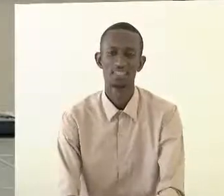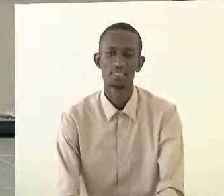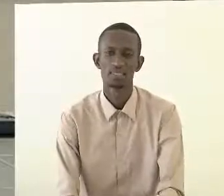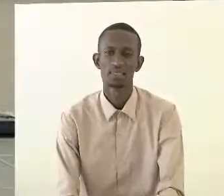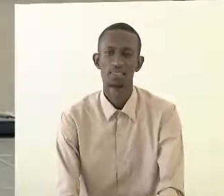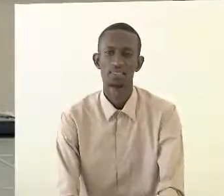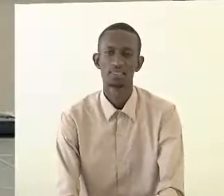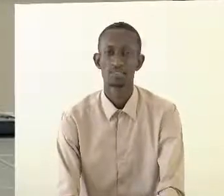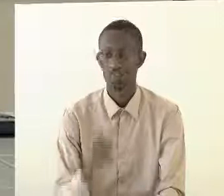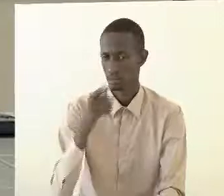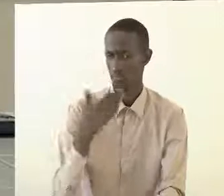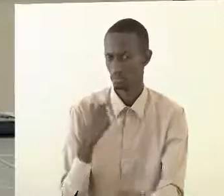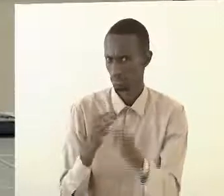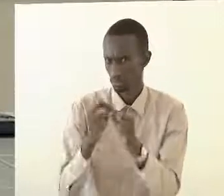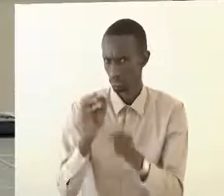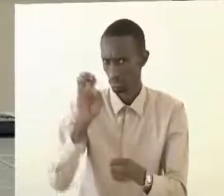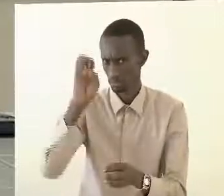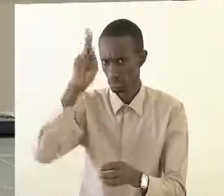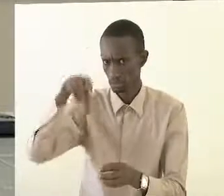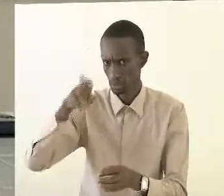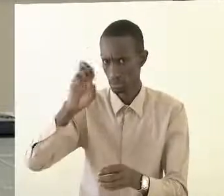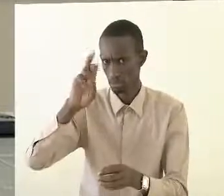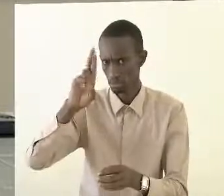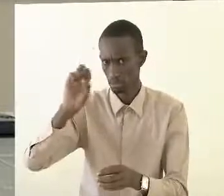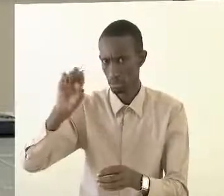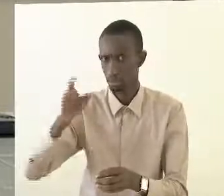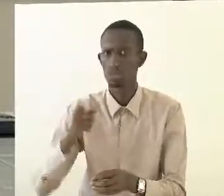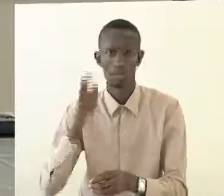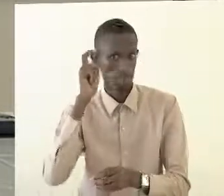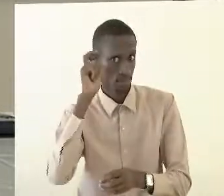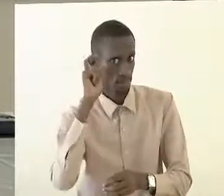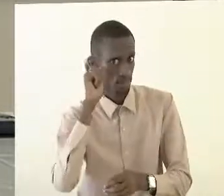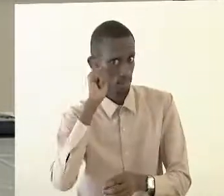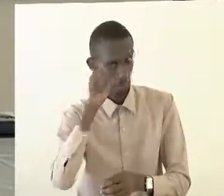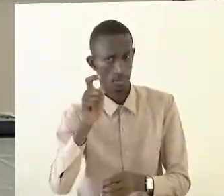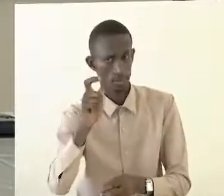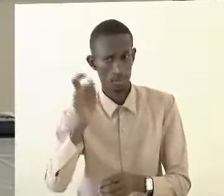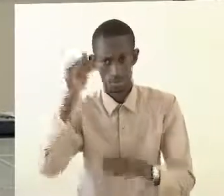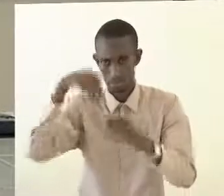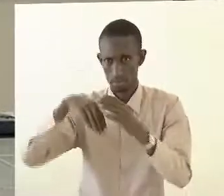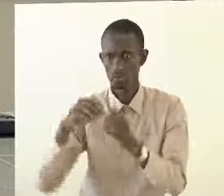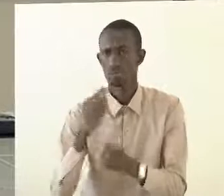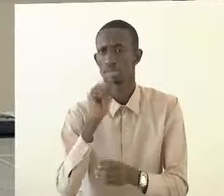Now, I'm going to express x in terms of z. From here,